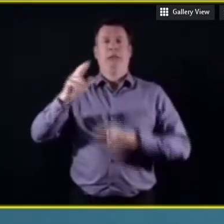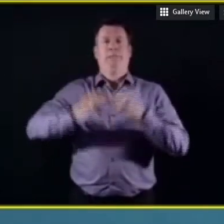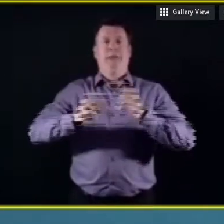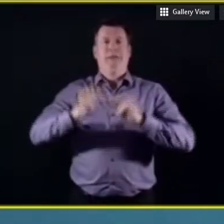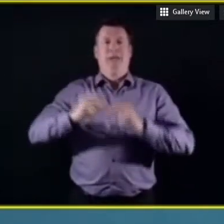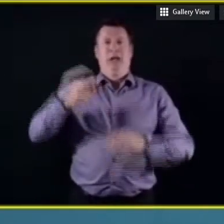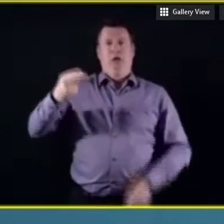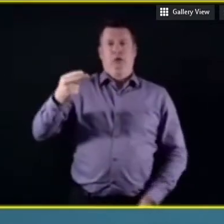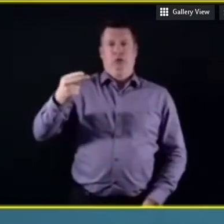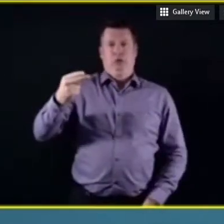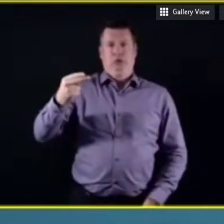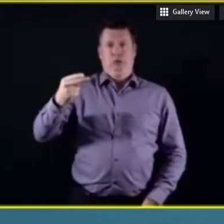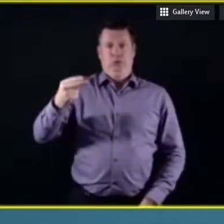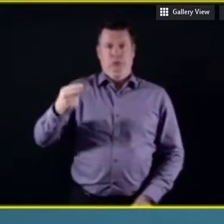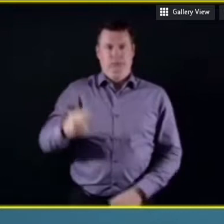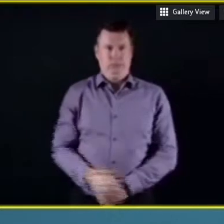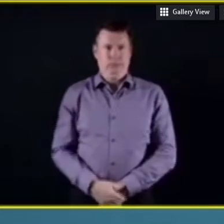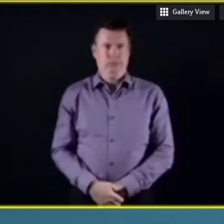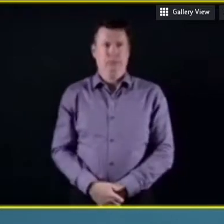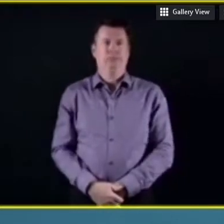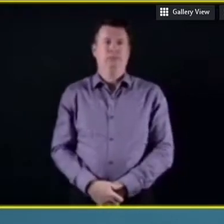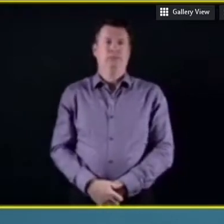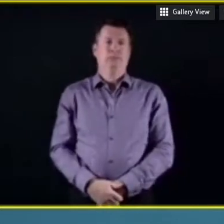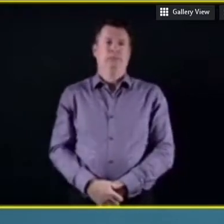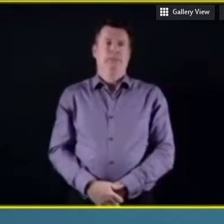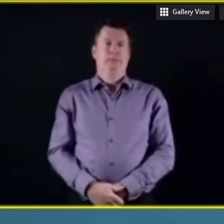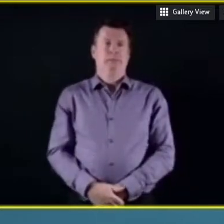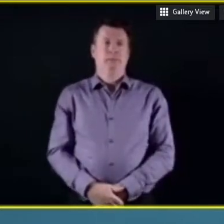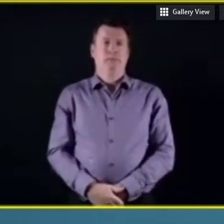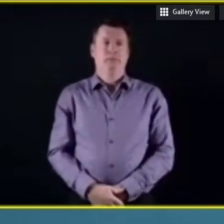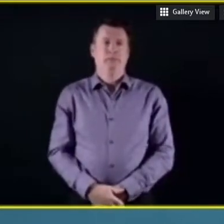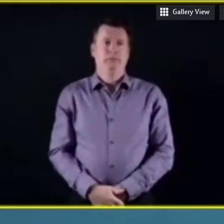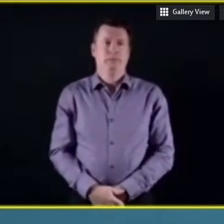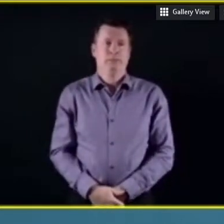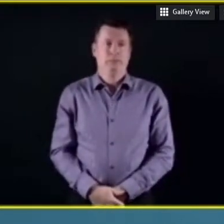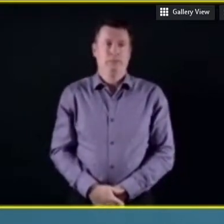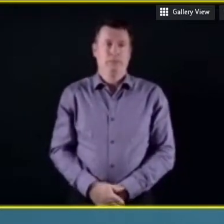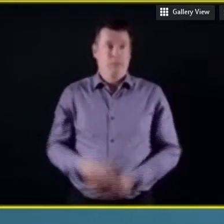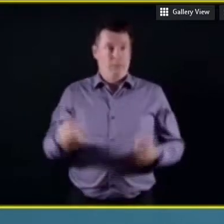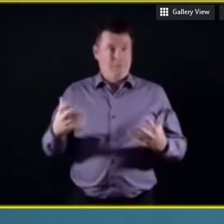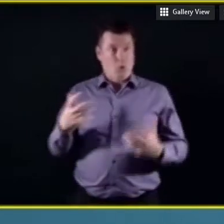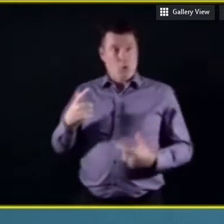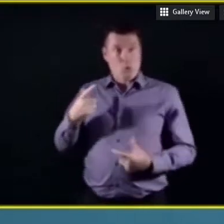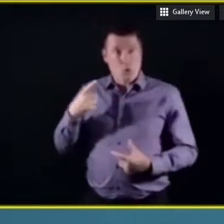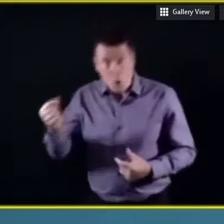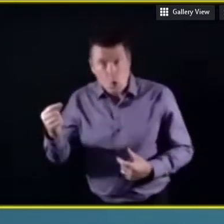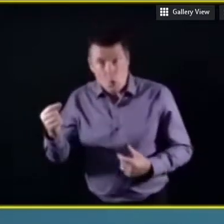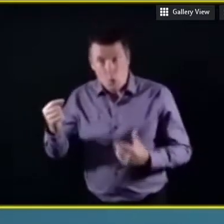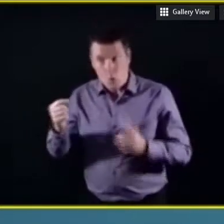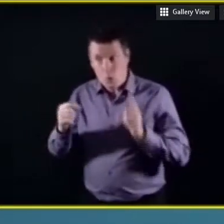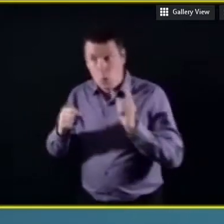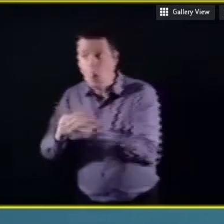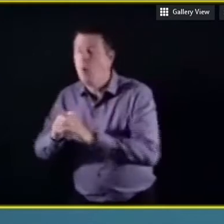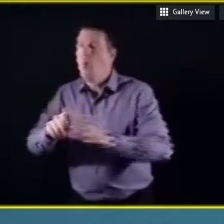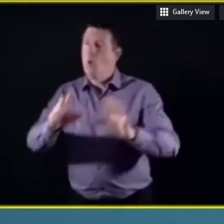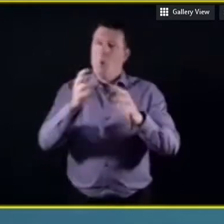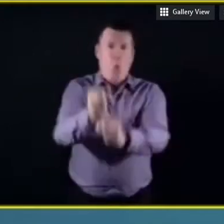And if any reporters have joined, you can jump in via chat and let us know you'd like to ask a question. If not, we'll just continue